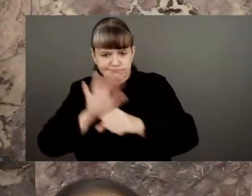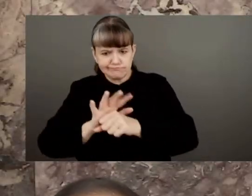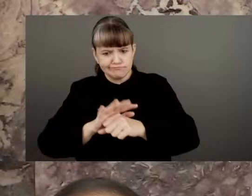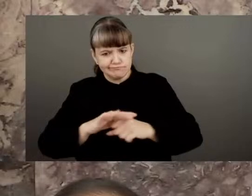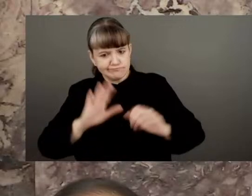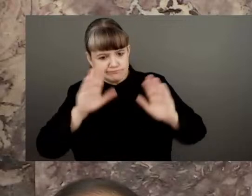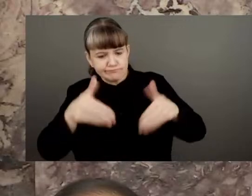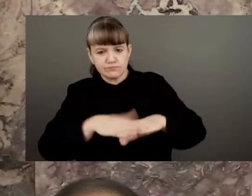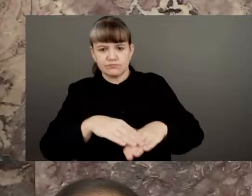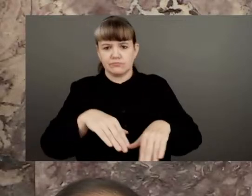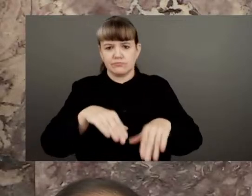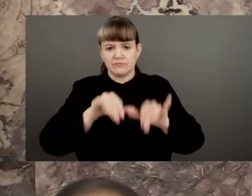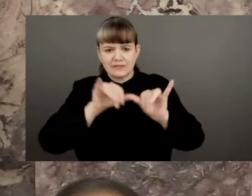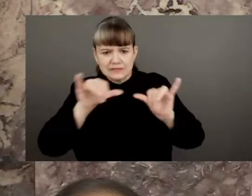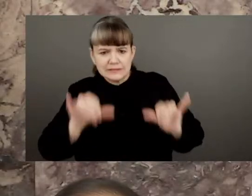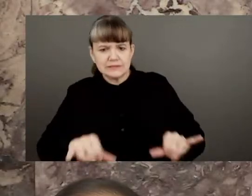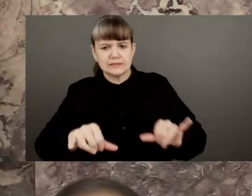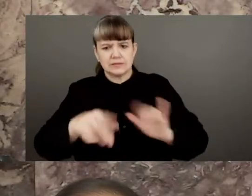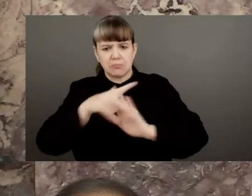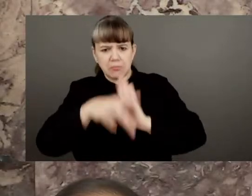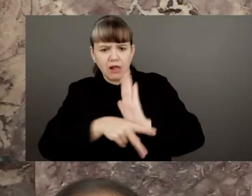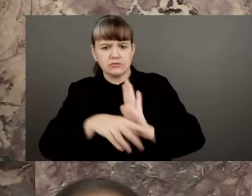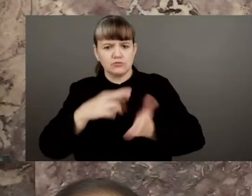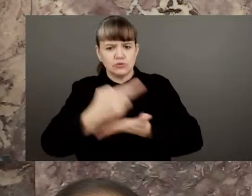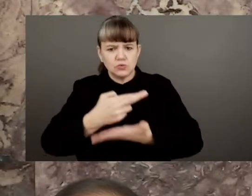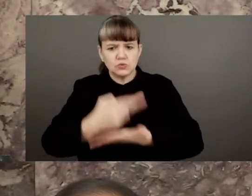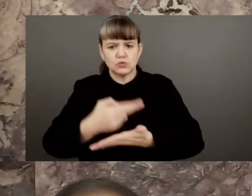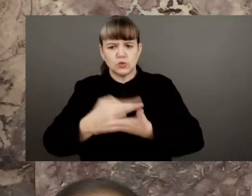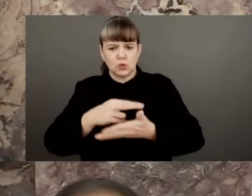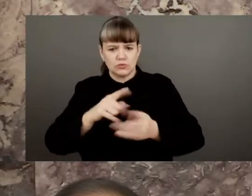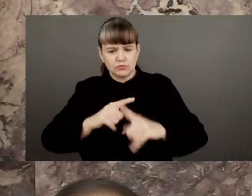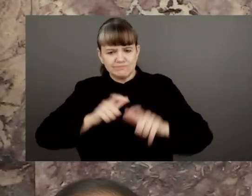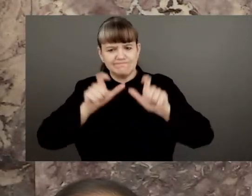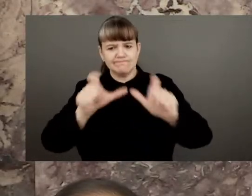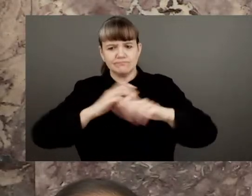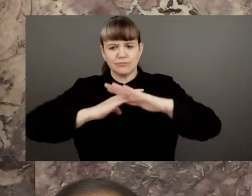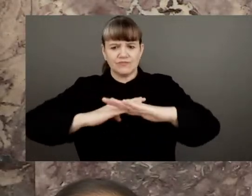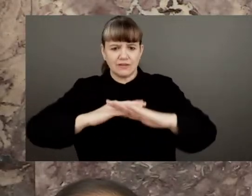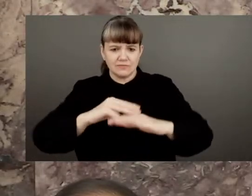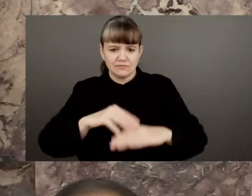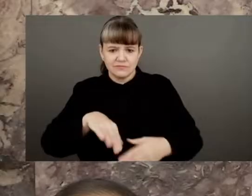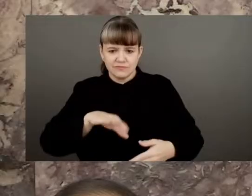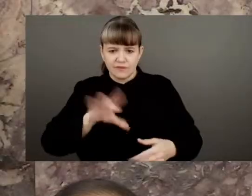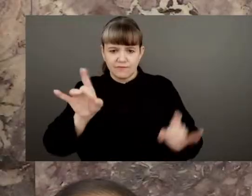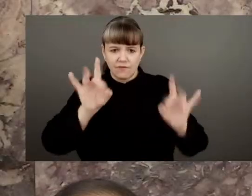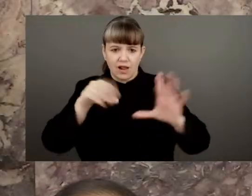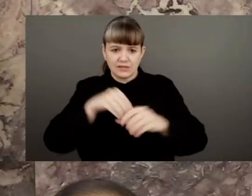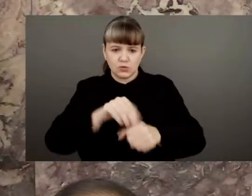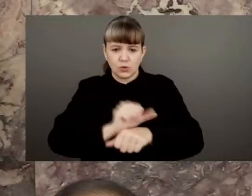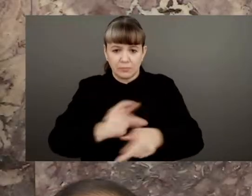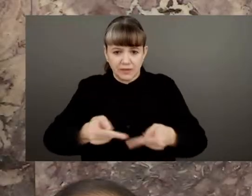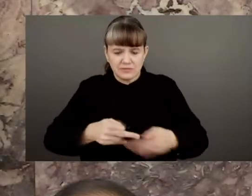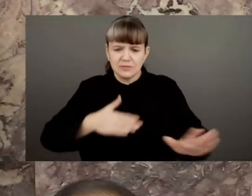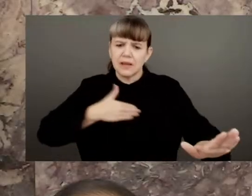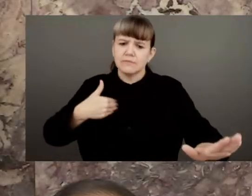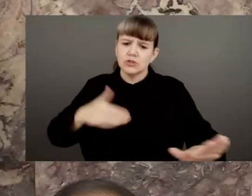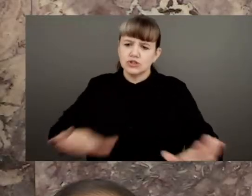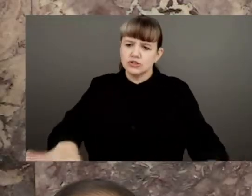Mr. Speaker, not only do our frontline... Members will come to